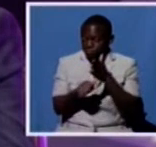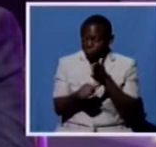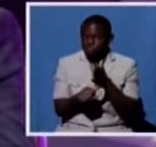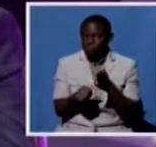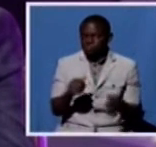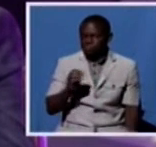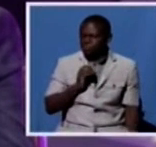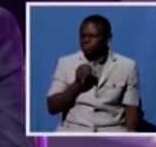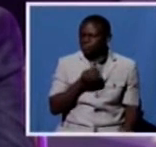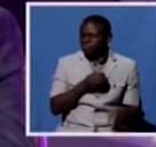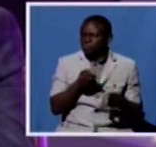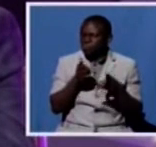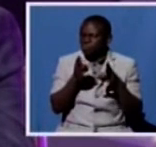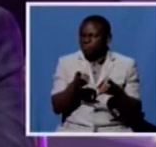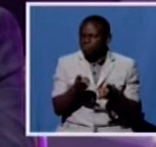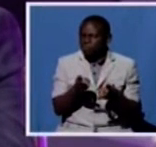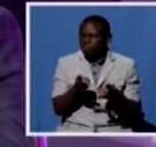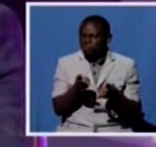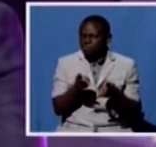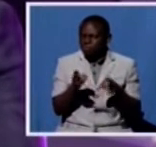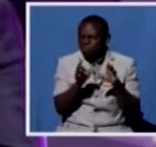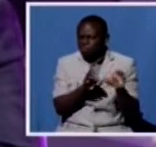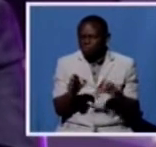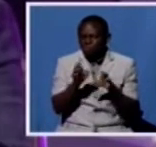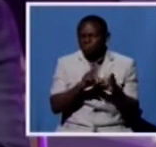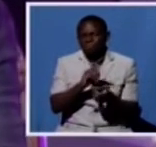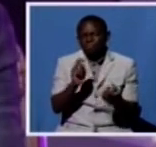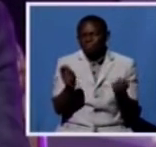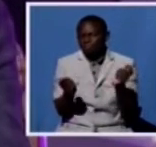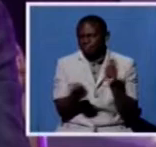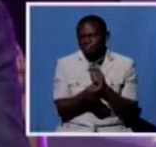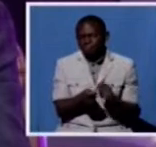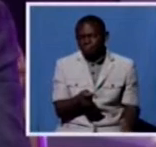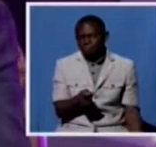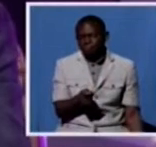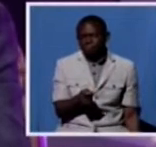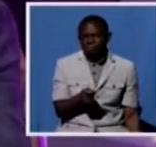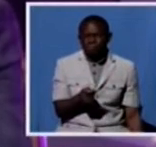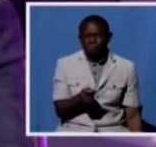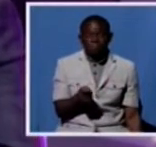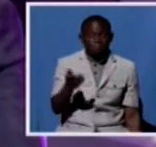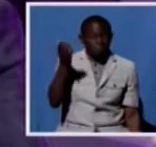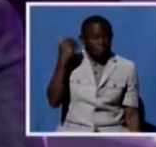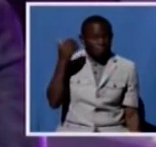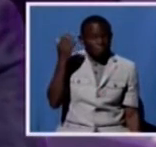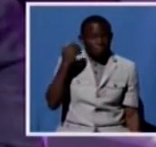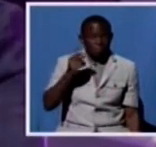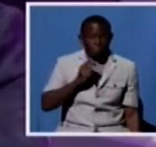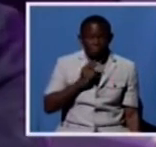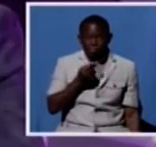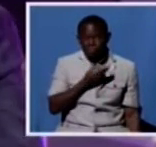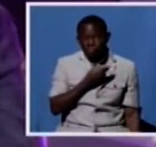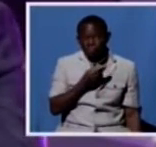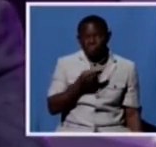our approach in the sector. Before, we were more or less on the fiduciary management, meaning that we'd wait for money to come